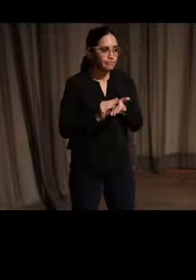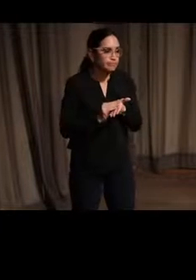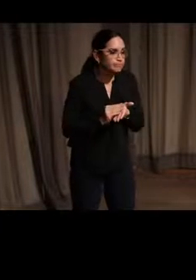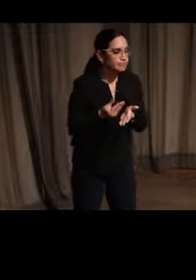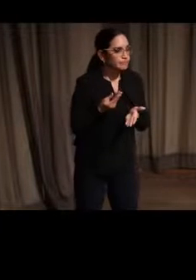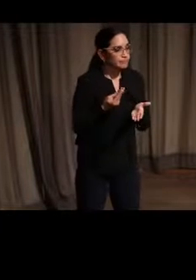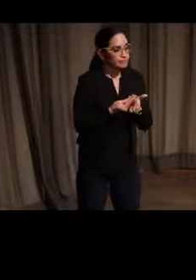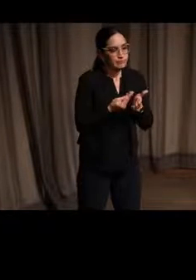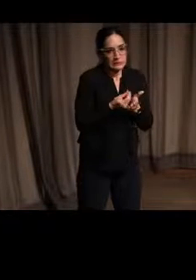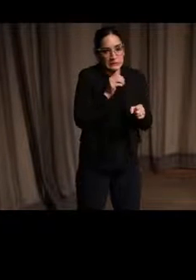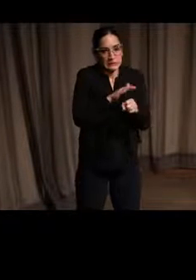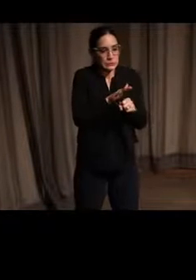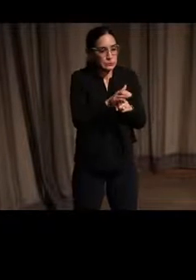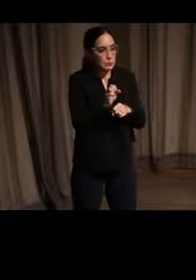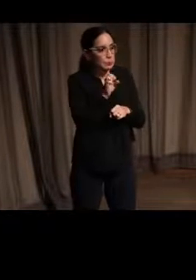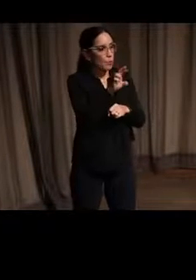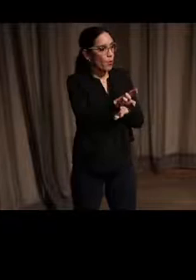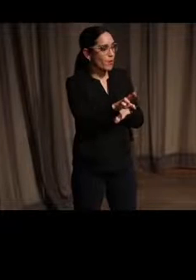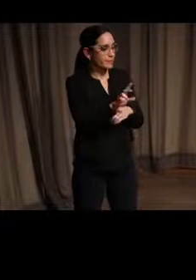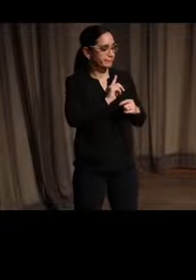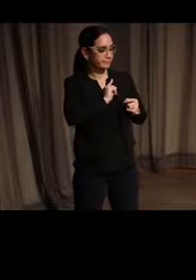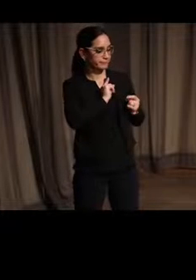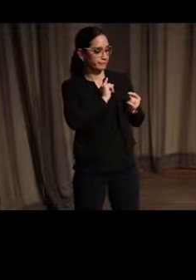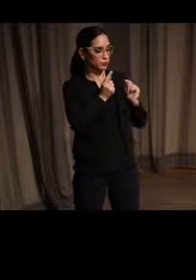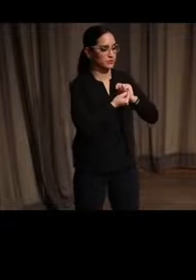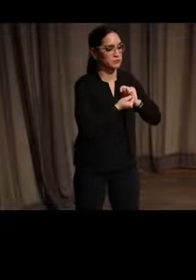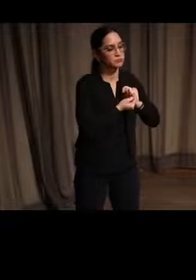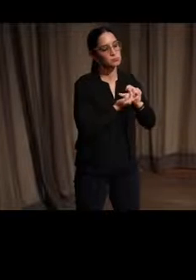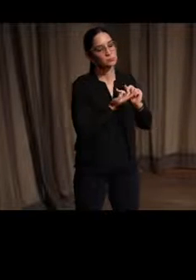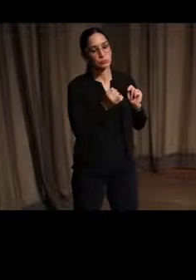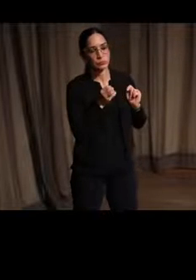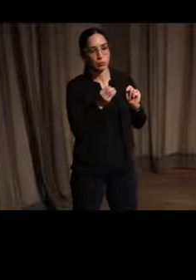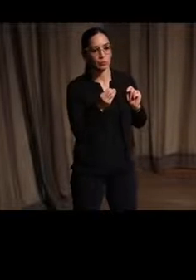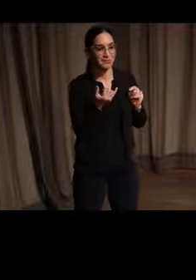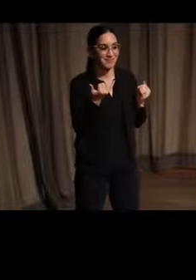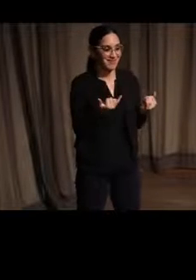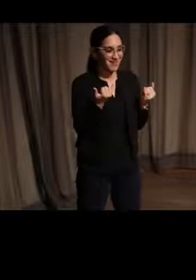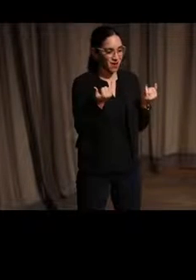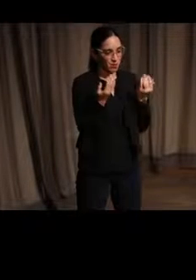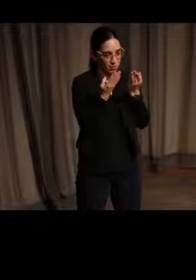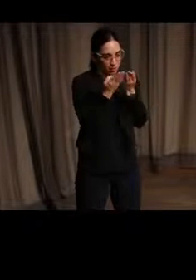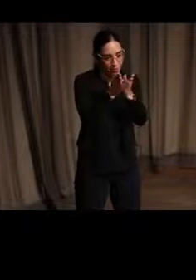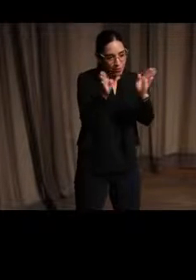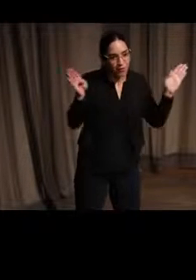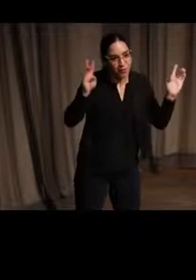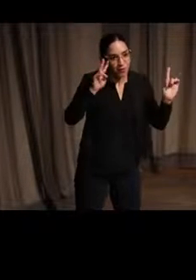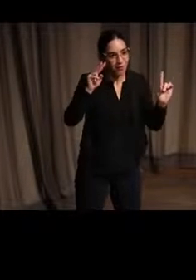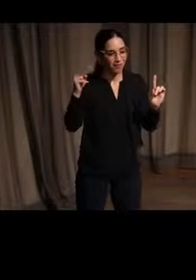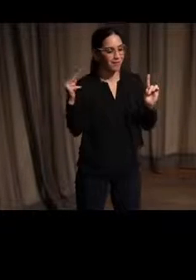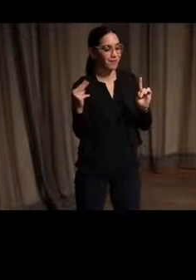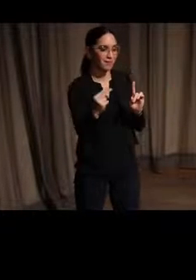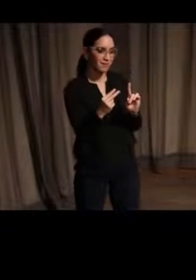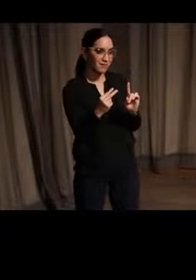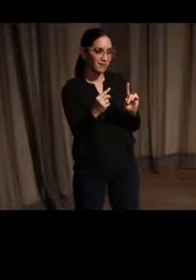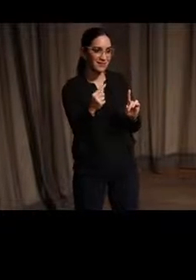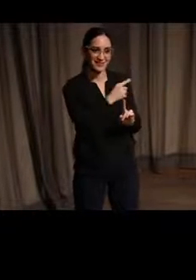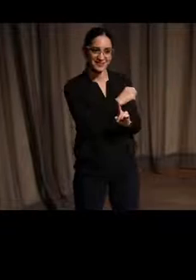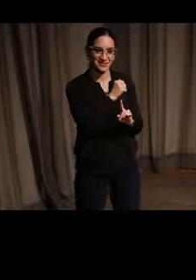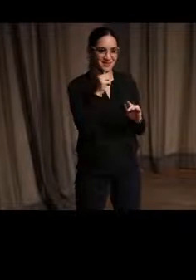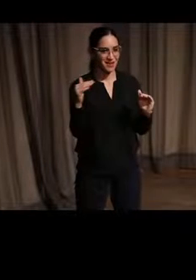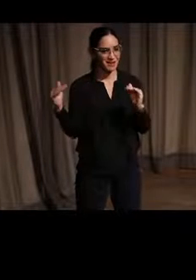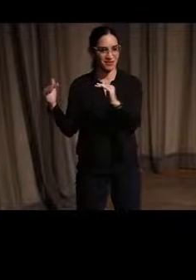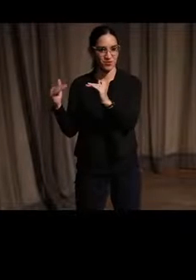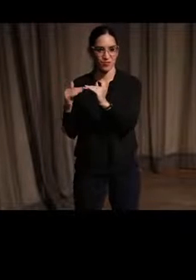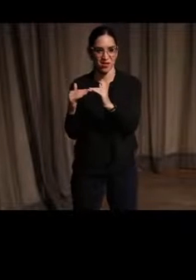that glass ceiling. So I was thinking about that now, looking at this, and how it's, as Gloria Steinem says, it's not equality,